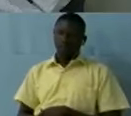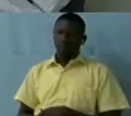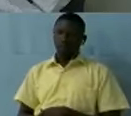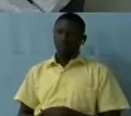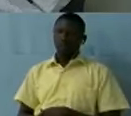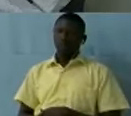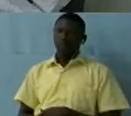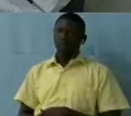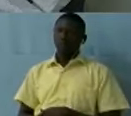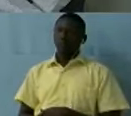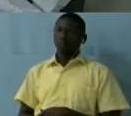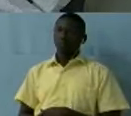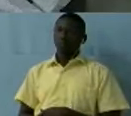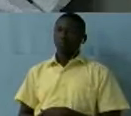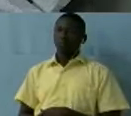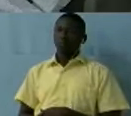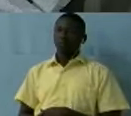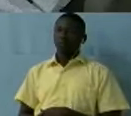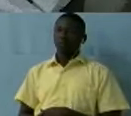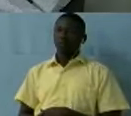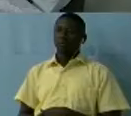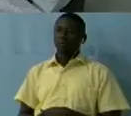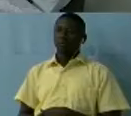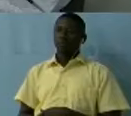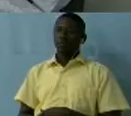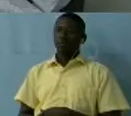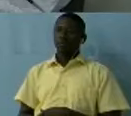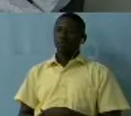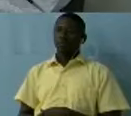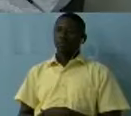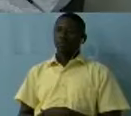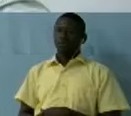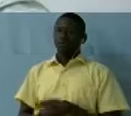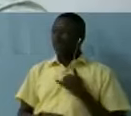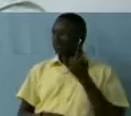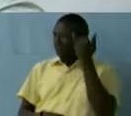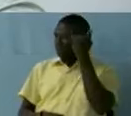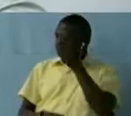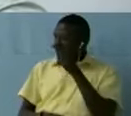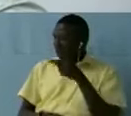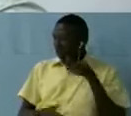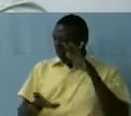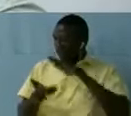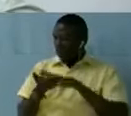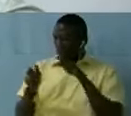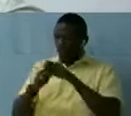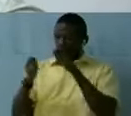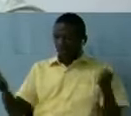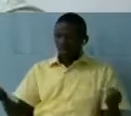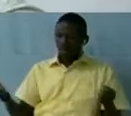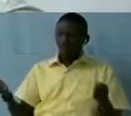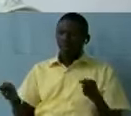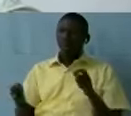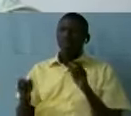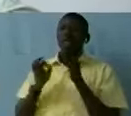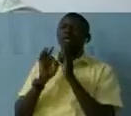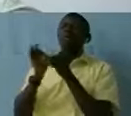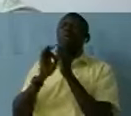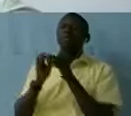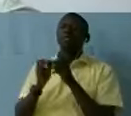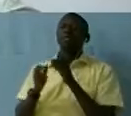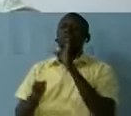limula. It is suggested in the newspaper that the TRRC invitation was rejected. Ye nyum